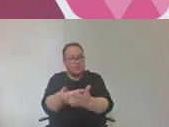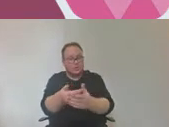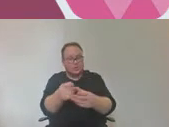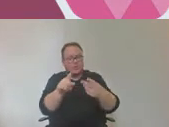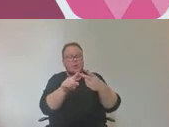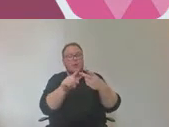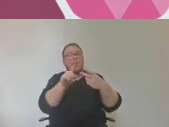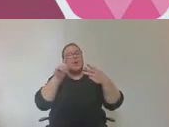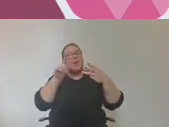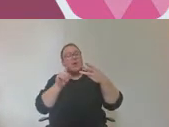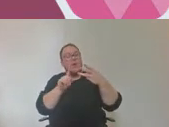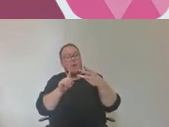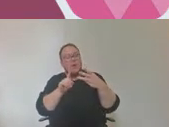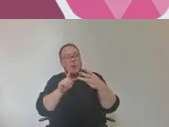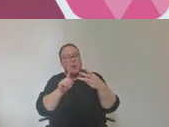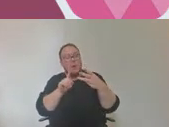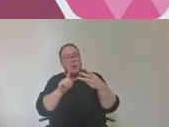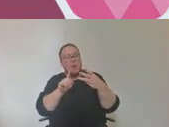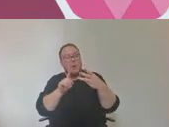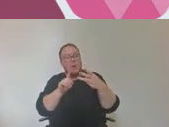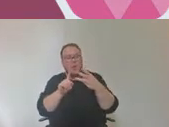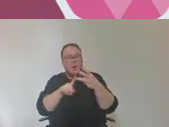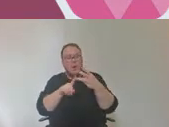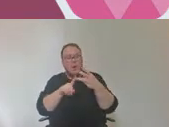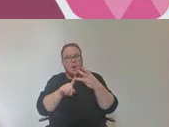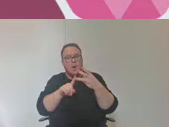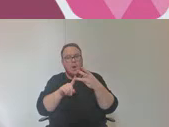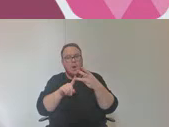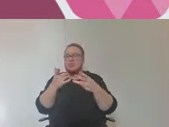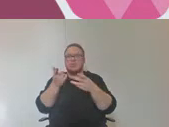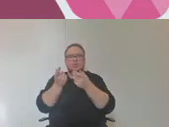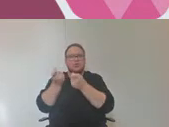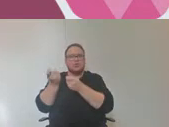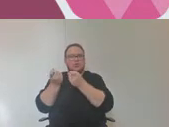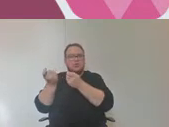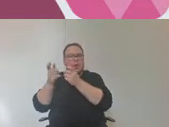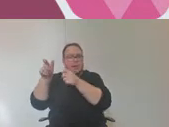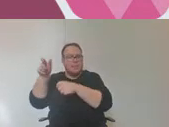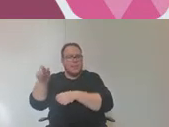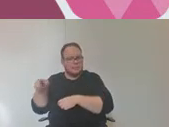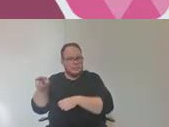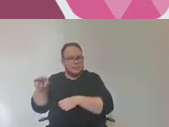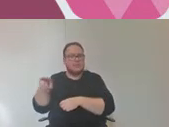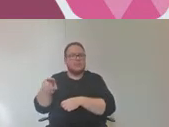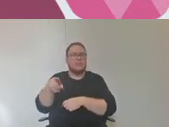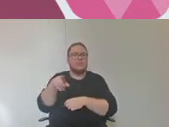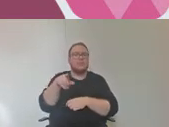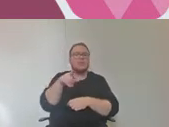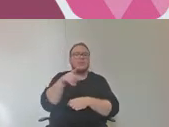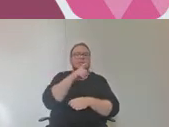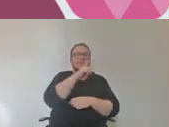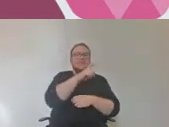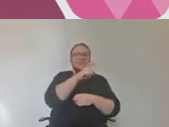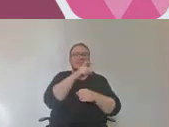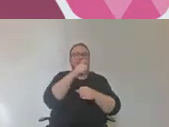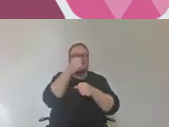on maternity, Chairman. The CCGs have formal, strong